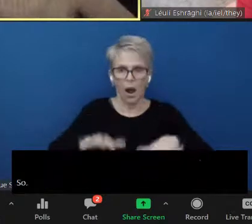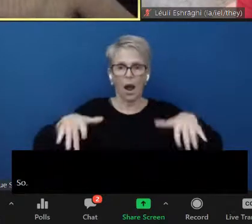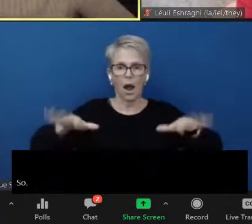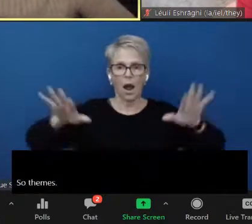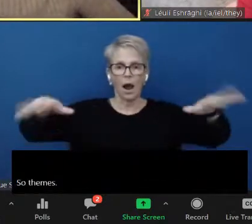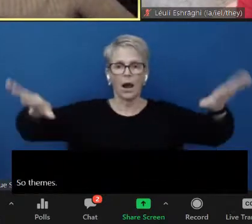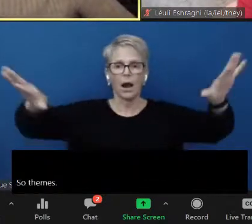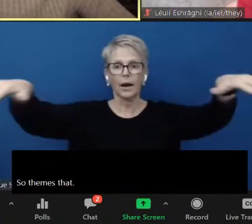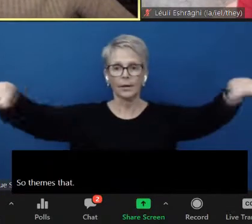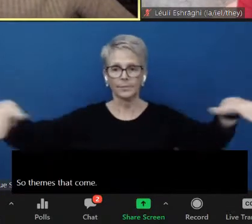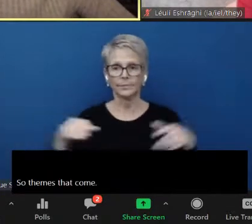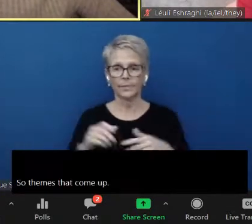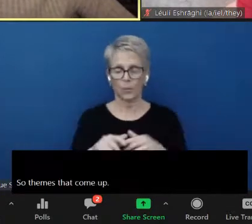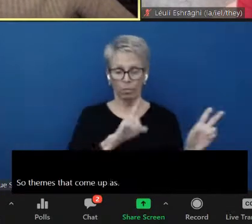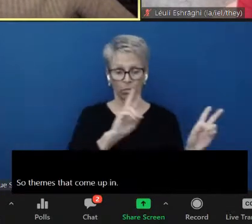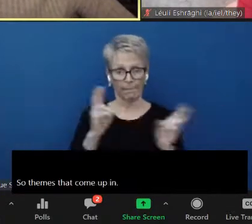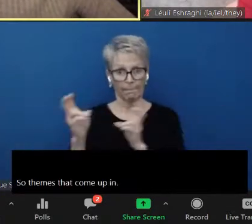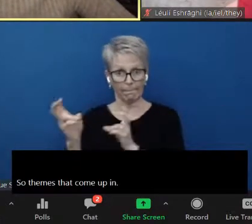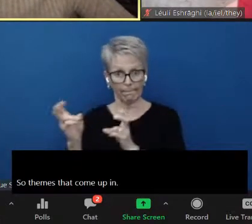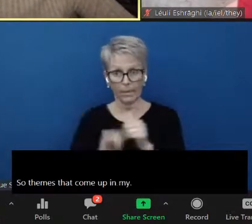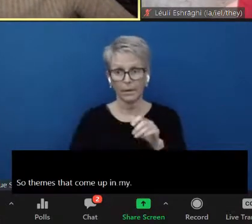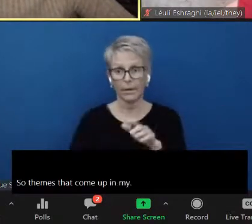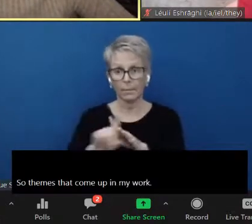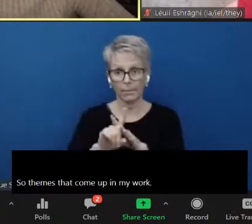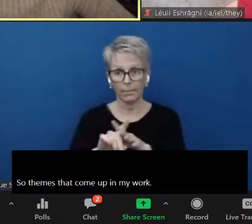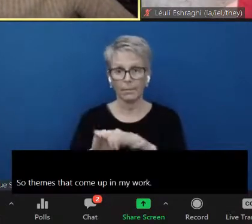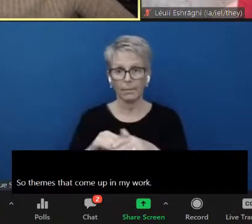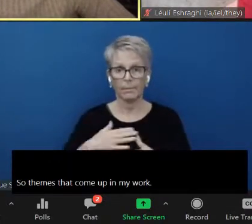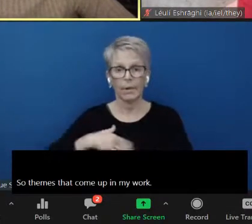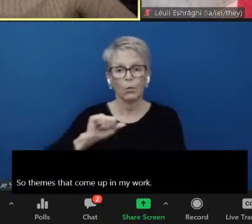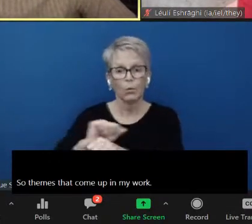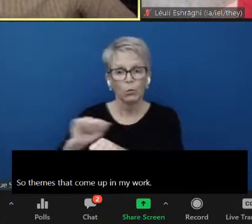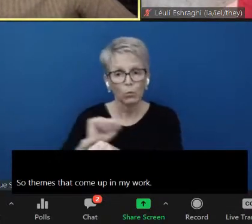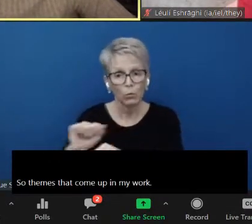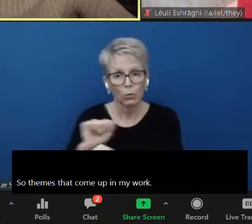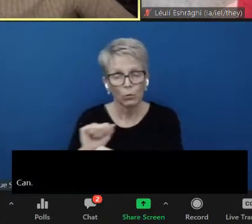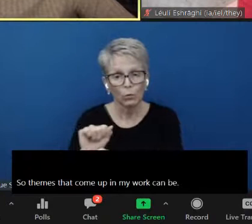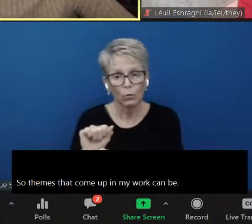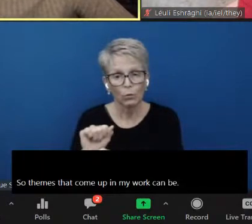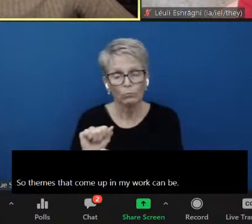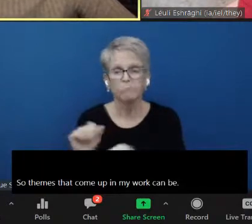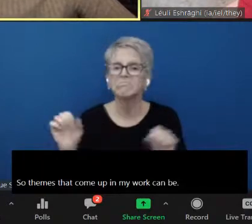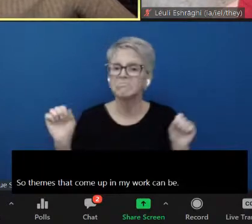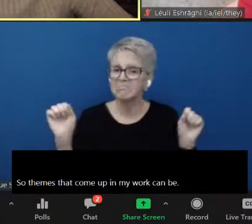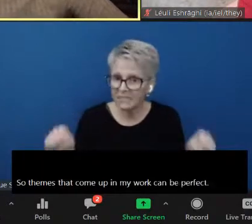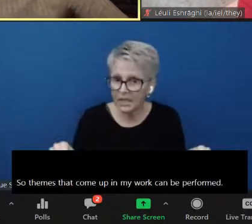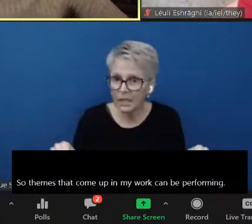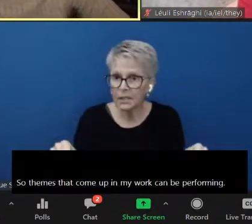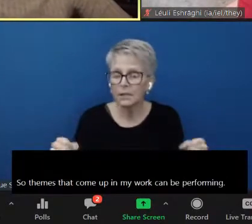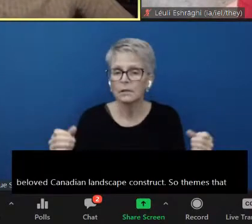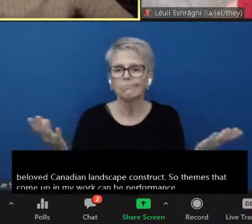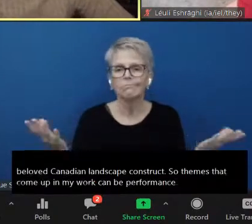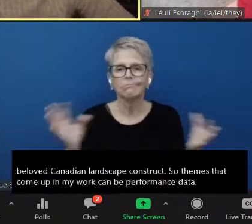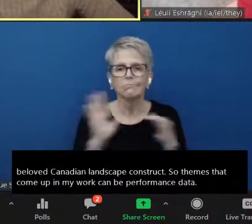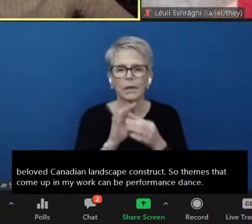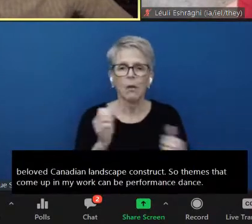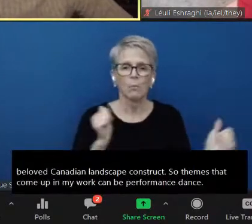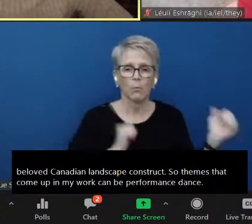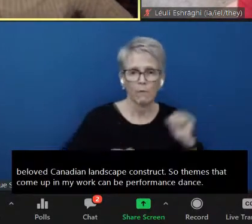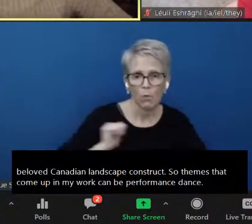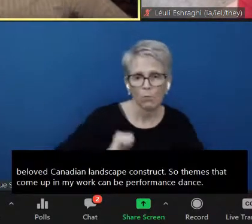So themes that come up in my work can be performance,